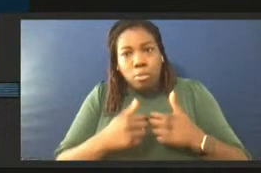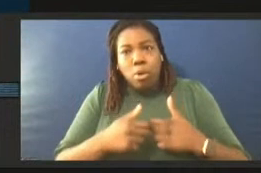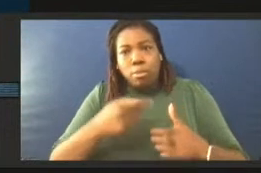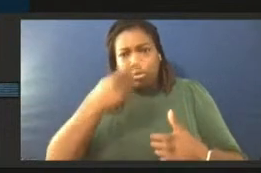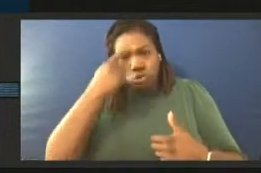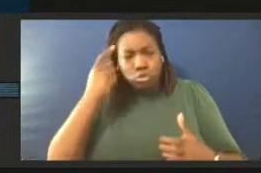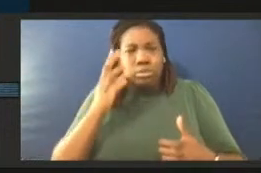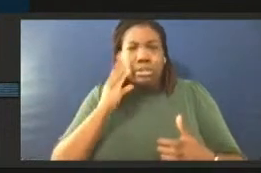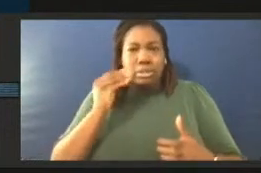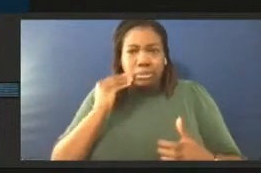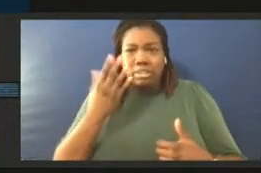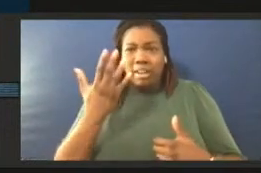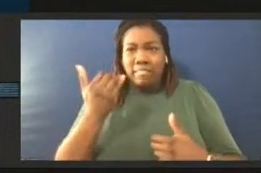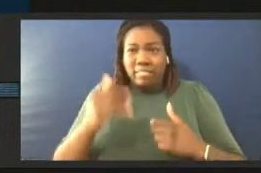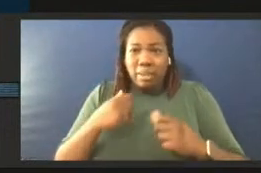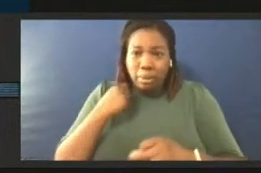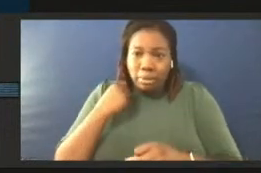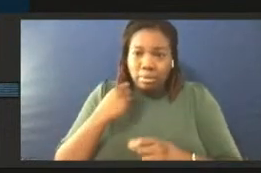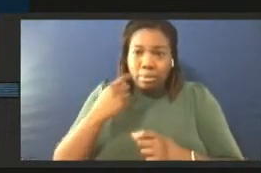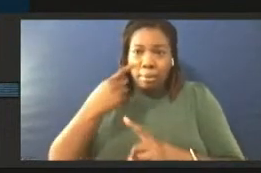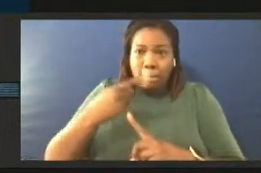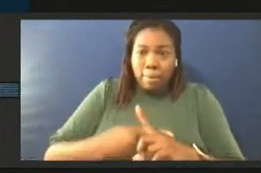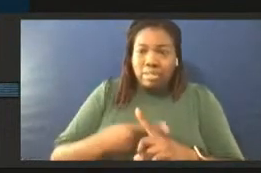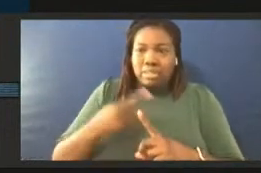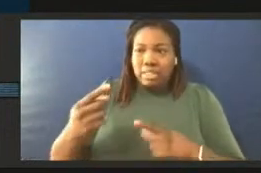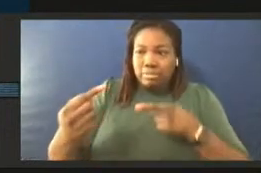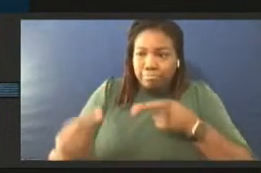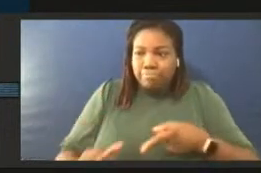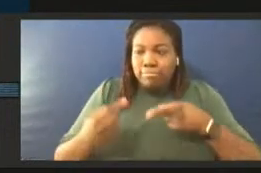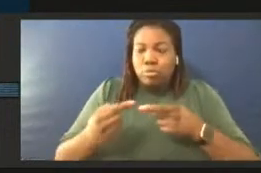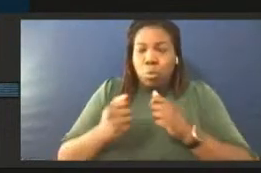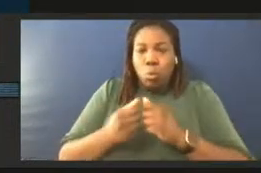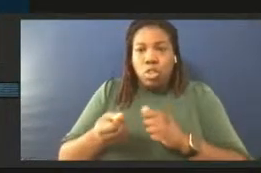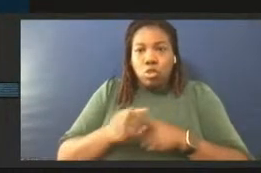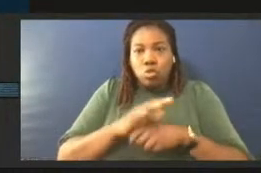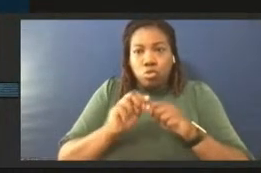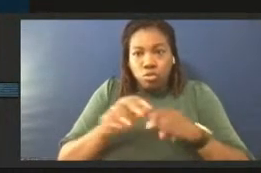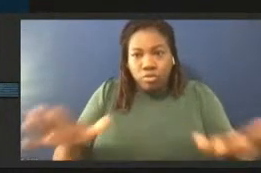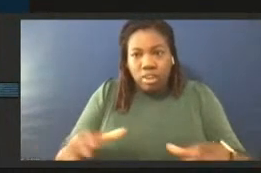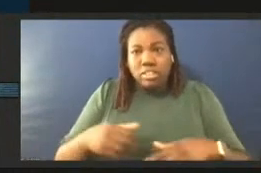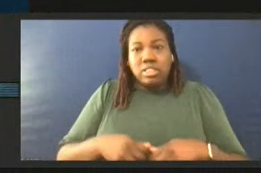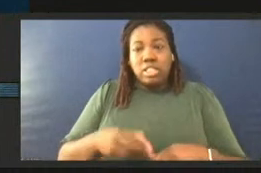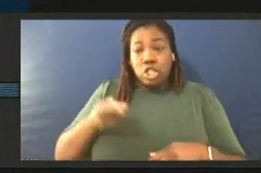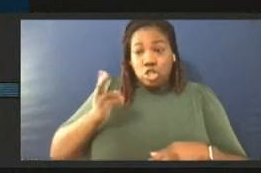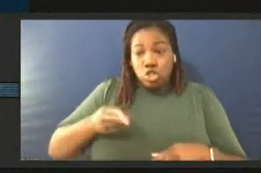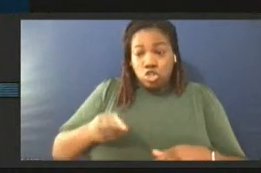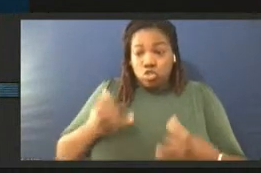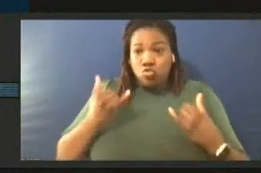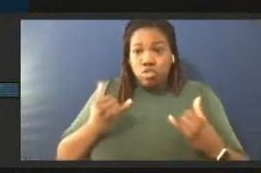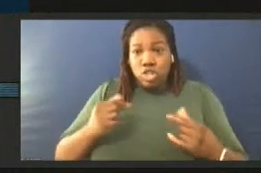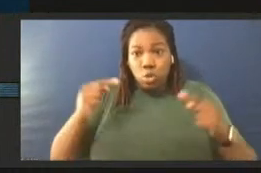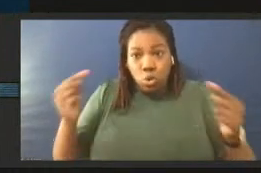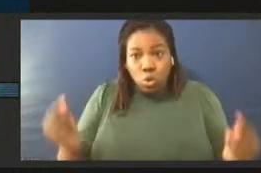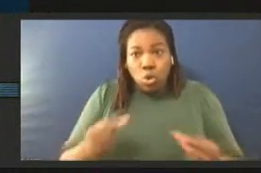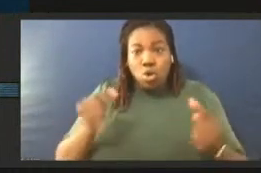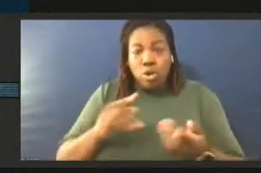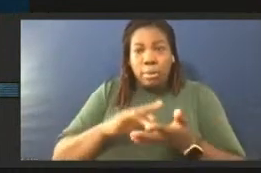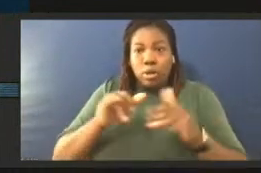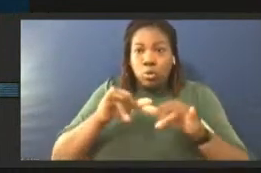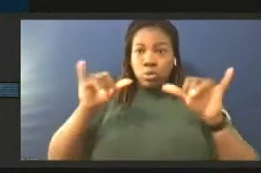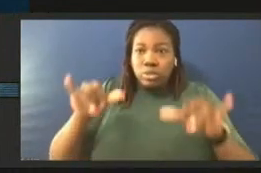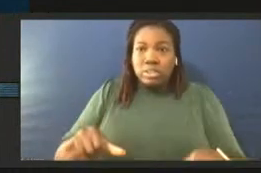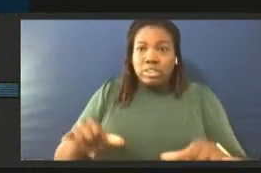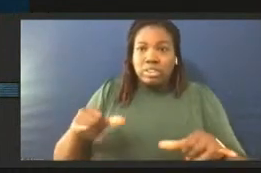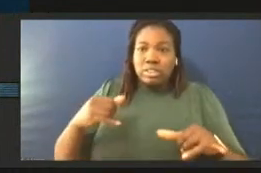the last 15 months as they have battled COVID. The historical and current harms of the medical systems have led